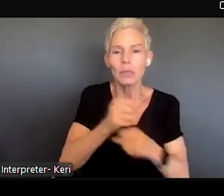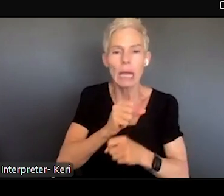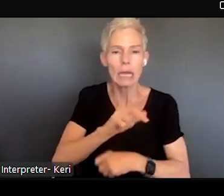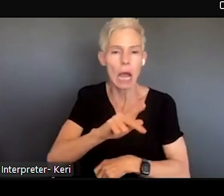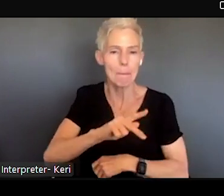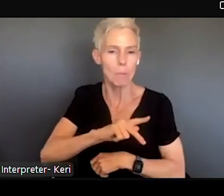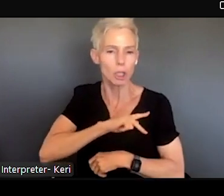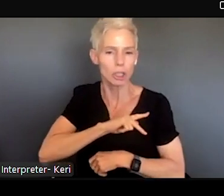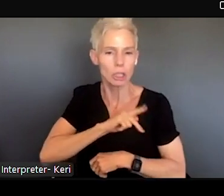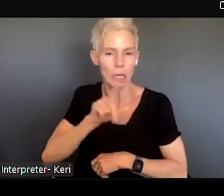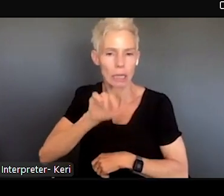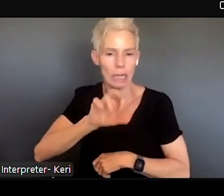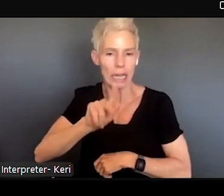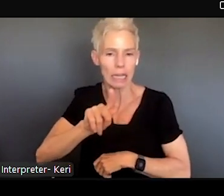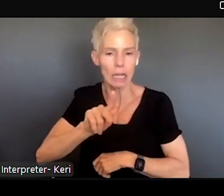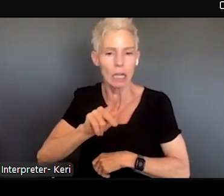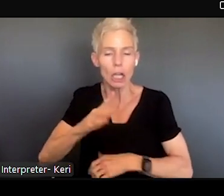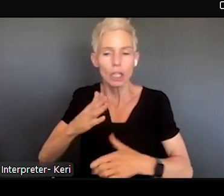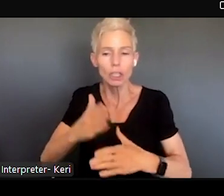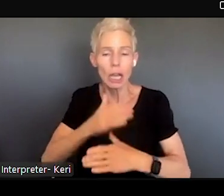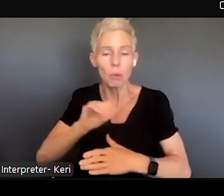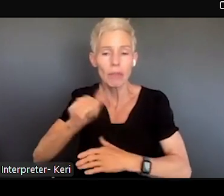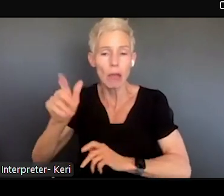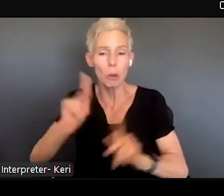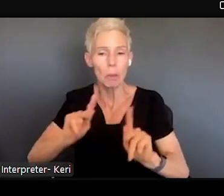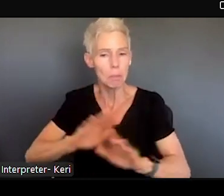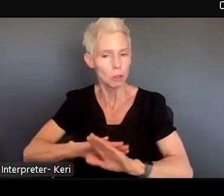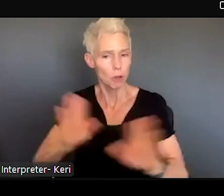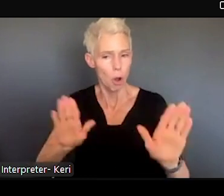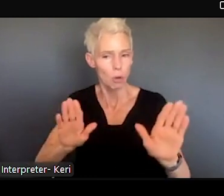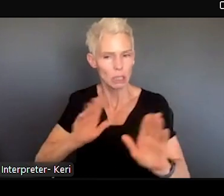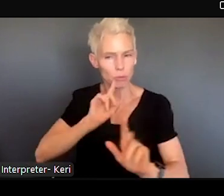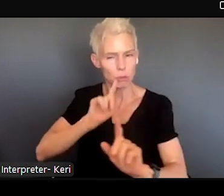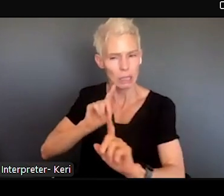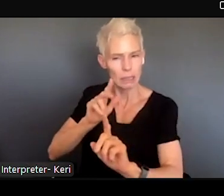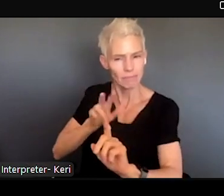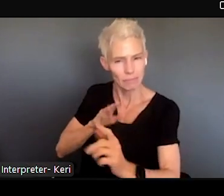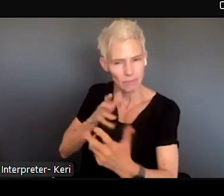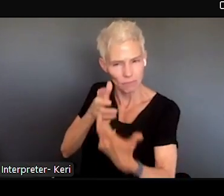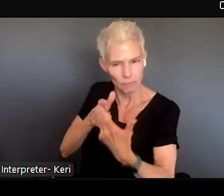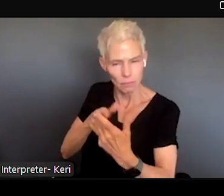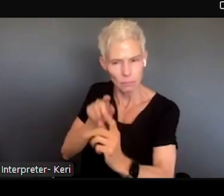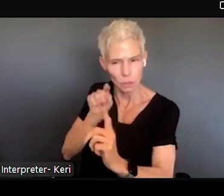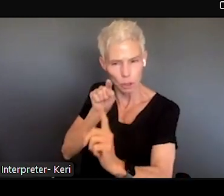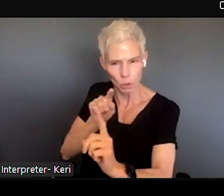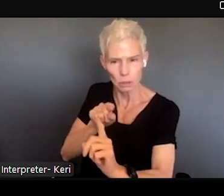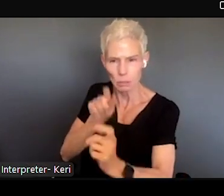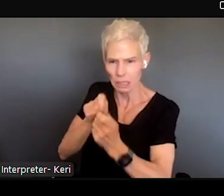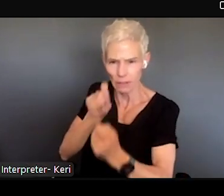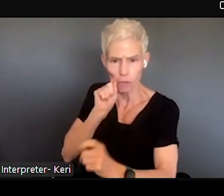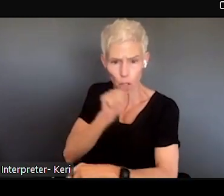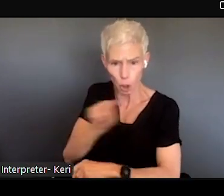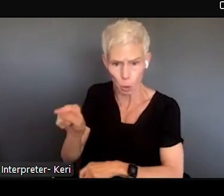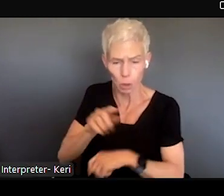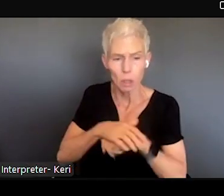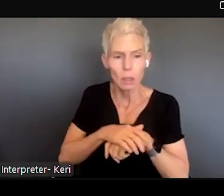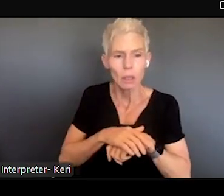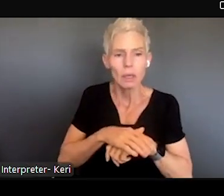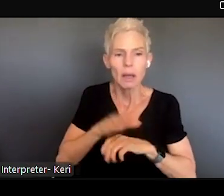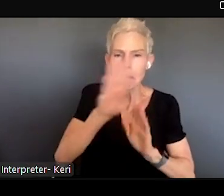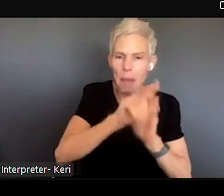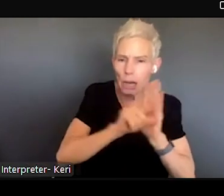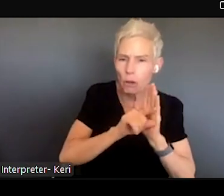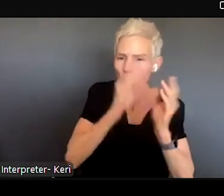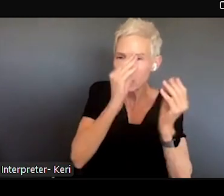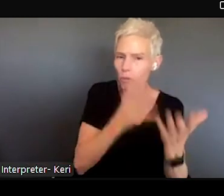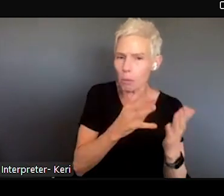share that personal link with anybody. That's very specific to you. And, there are all those background materials and